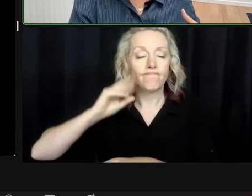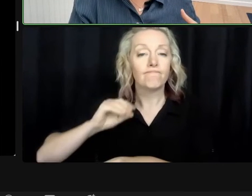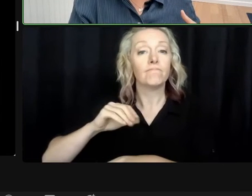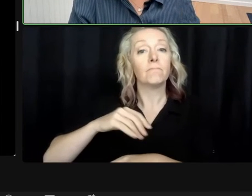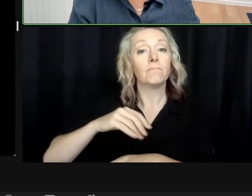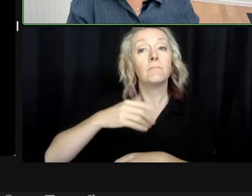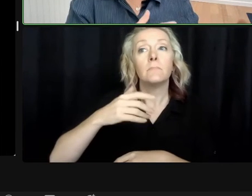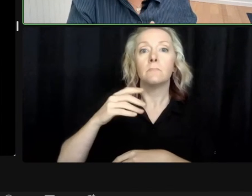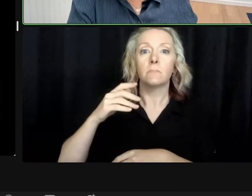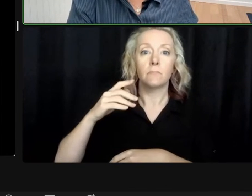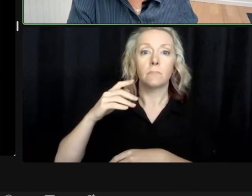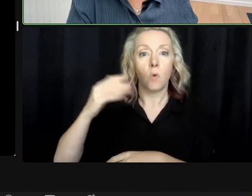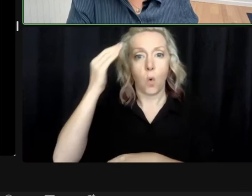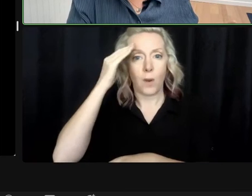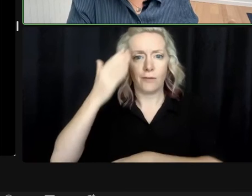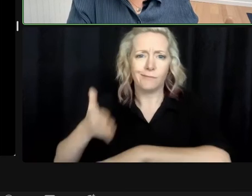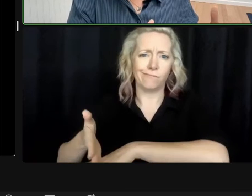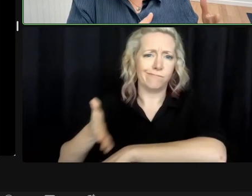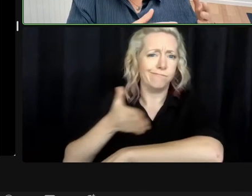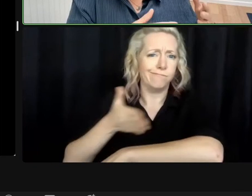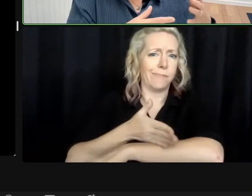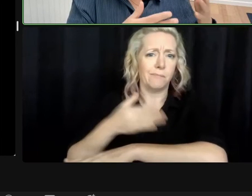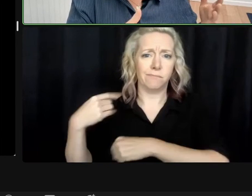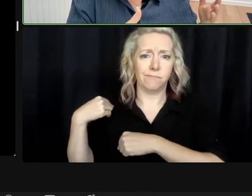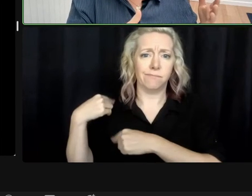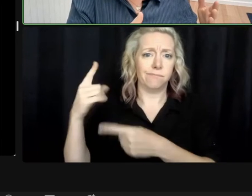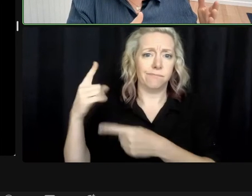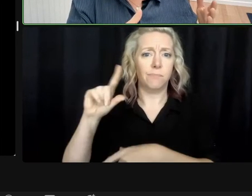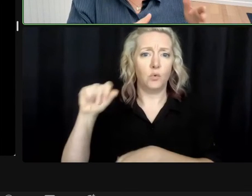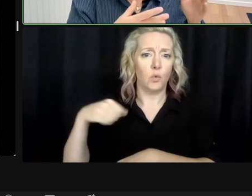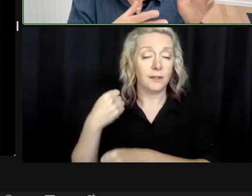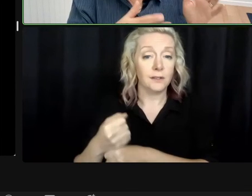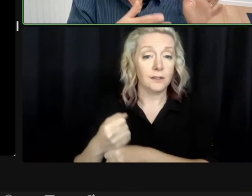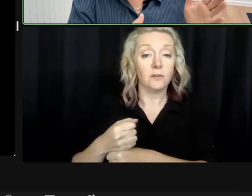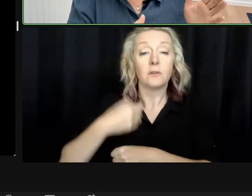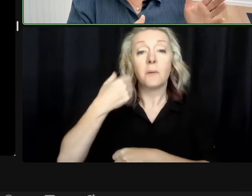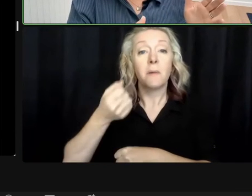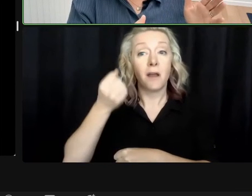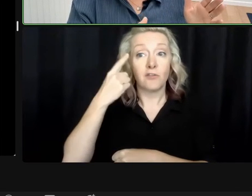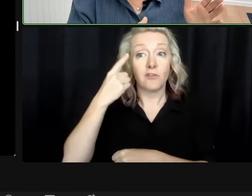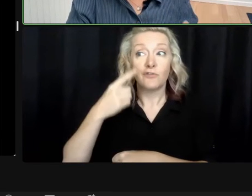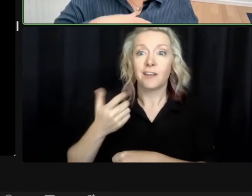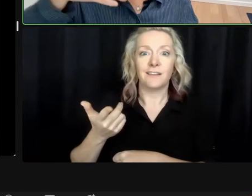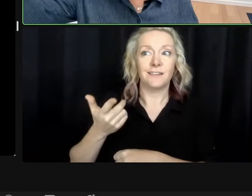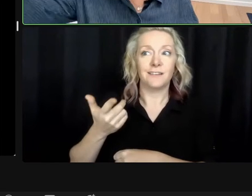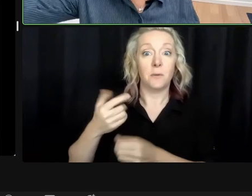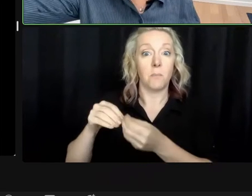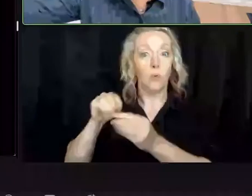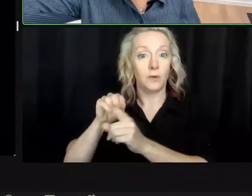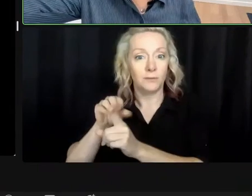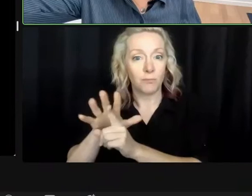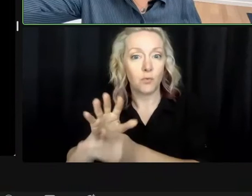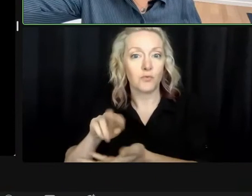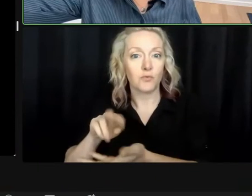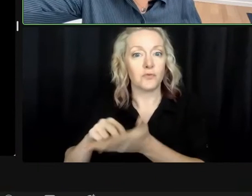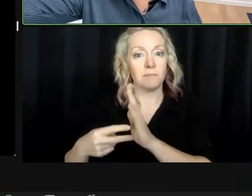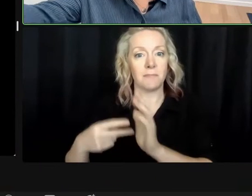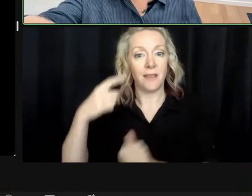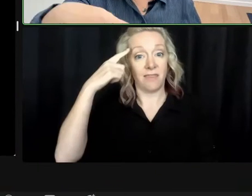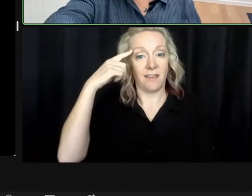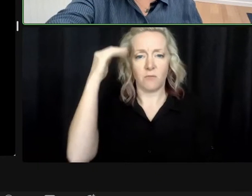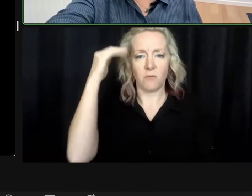or has heard about it or seen it in someone that's in a TV show or movie, they think they know autism. And so when they see something